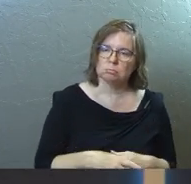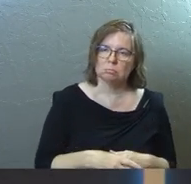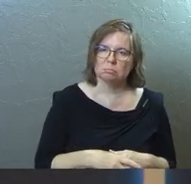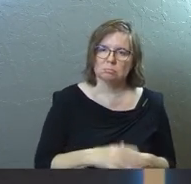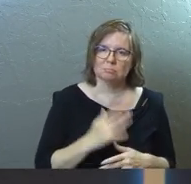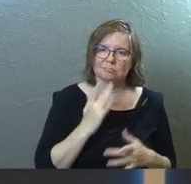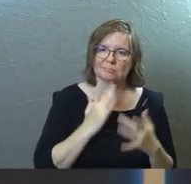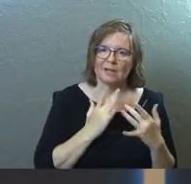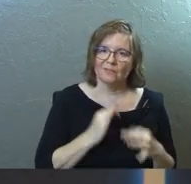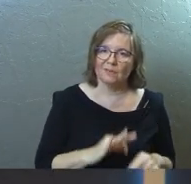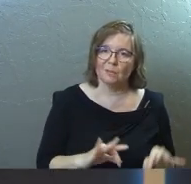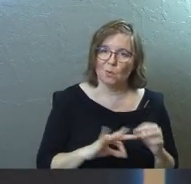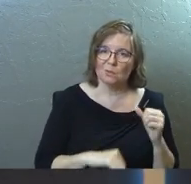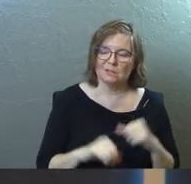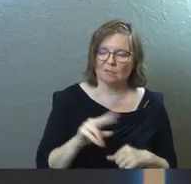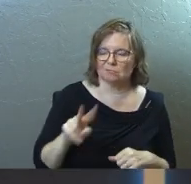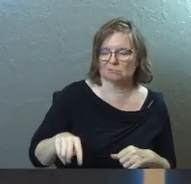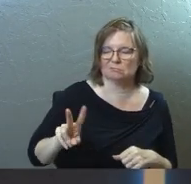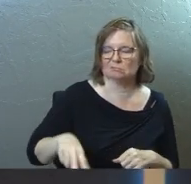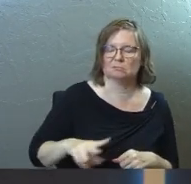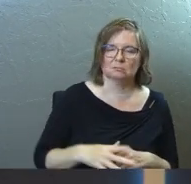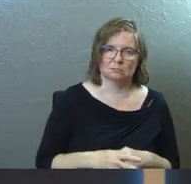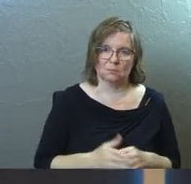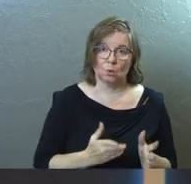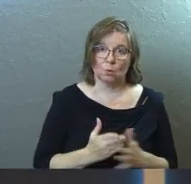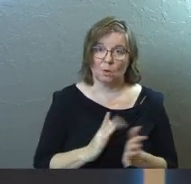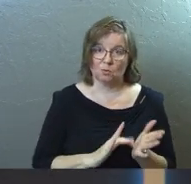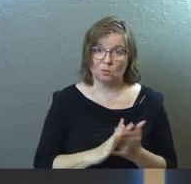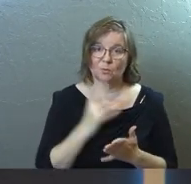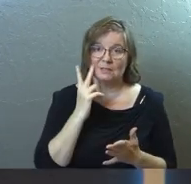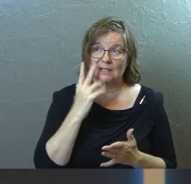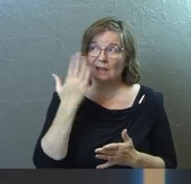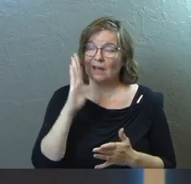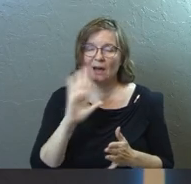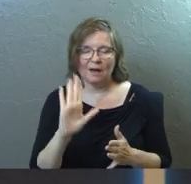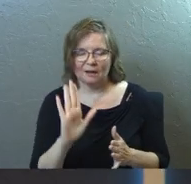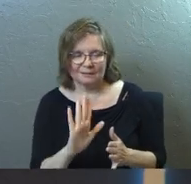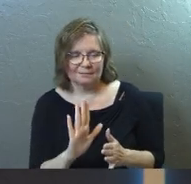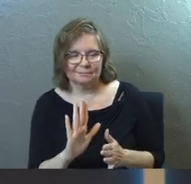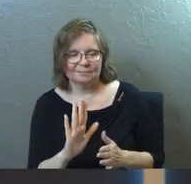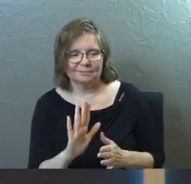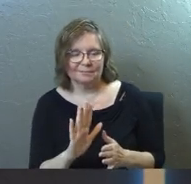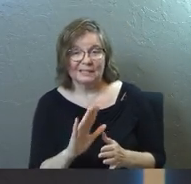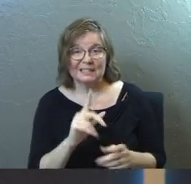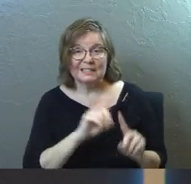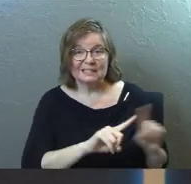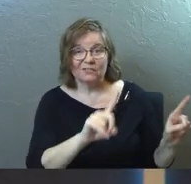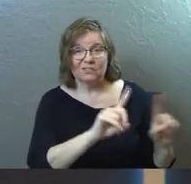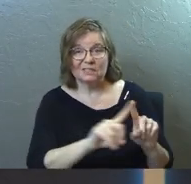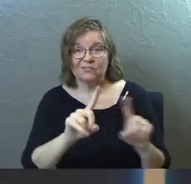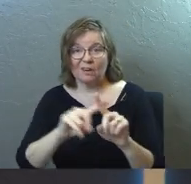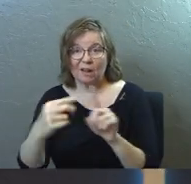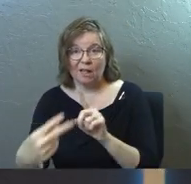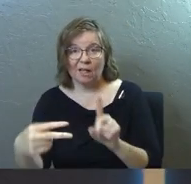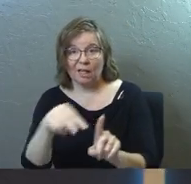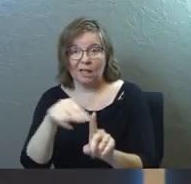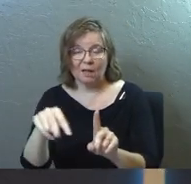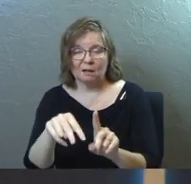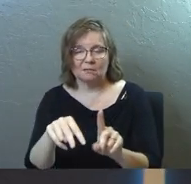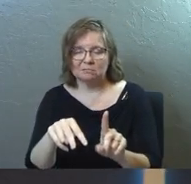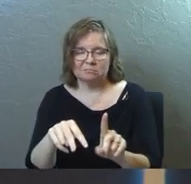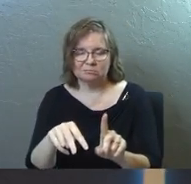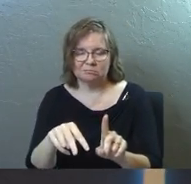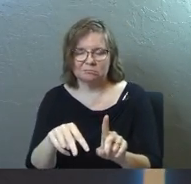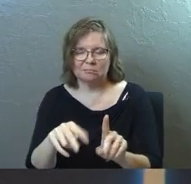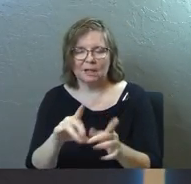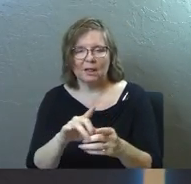The lack of importance on one another that comes. All throughout Scripture, we see God's heart for us to be unified, to set aside the differences we sometimes struggle with, to let